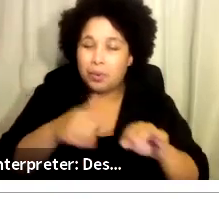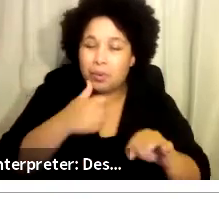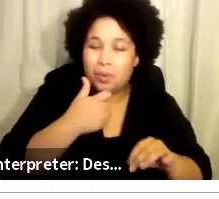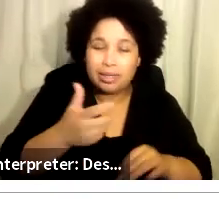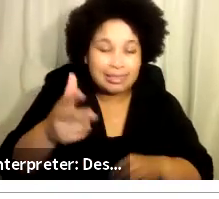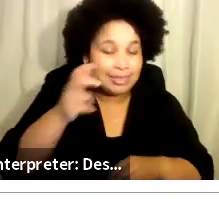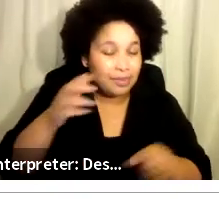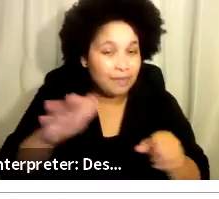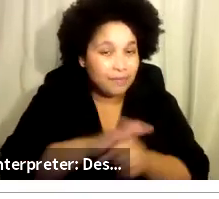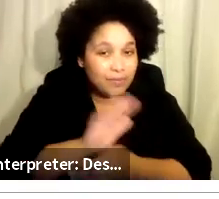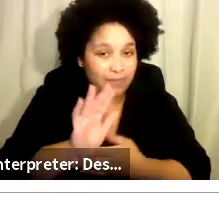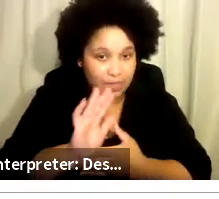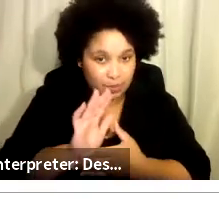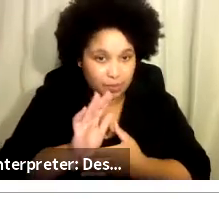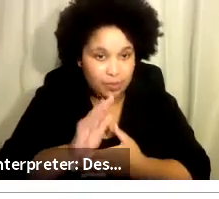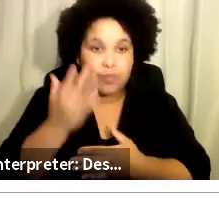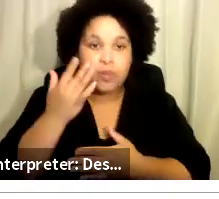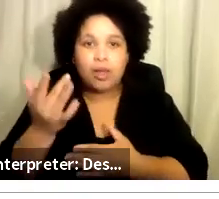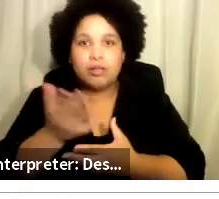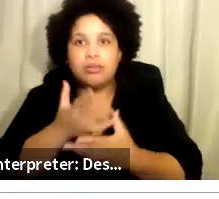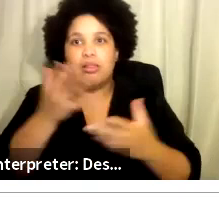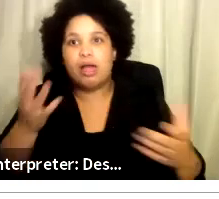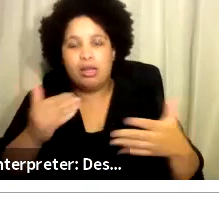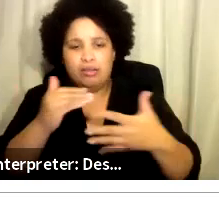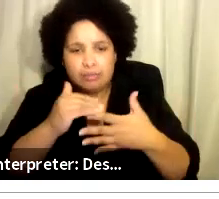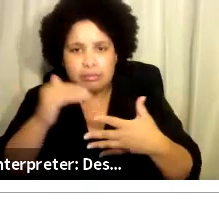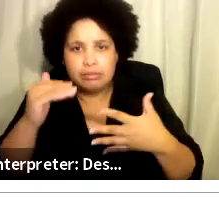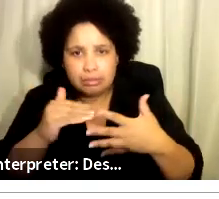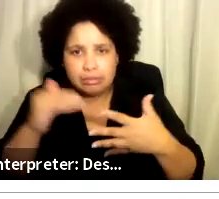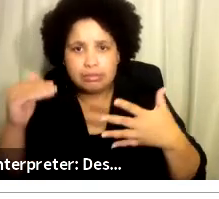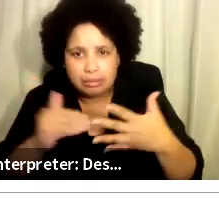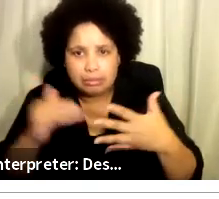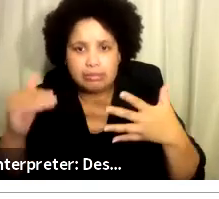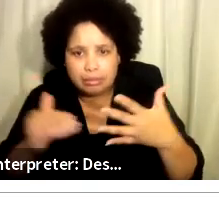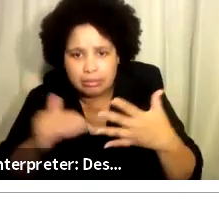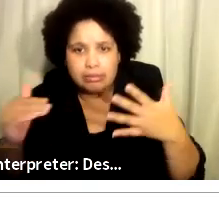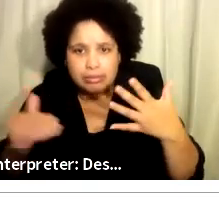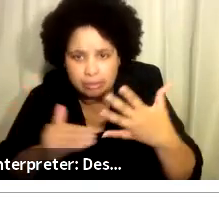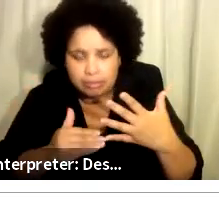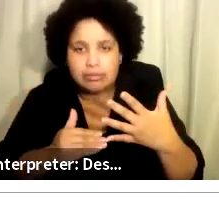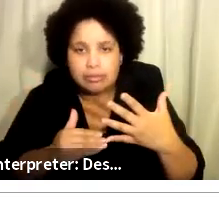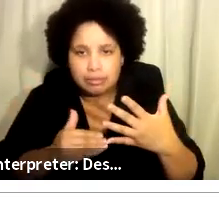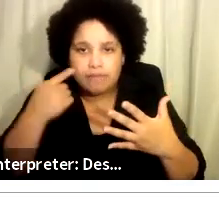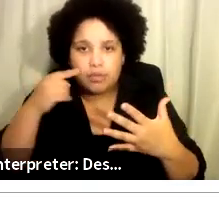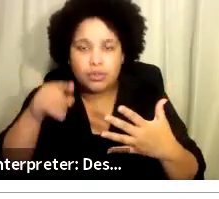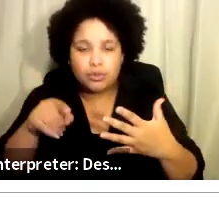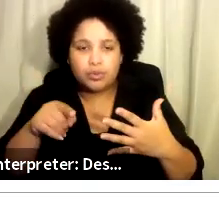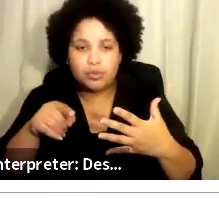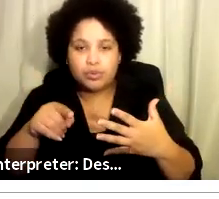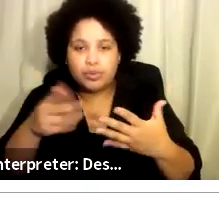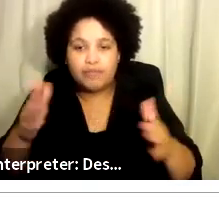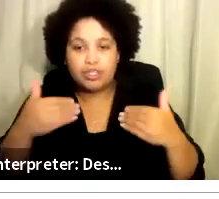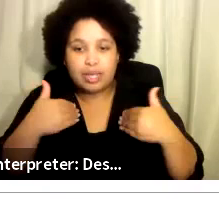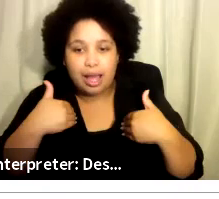video because there's a lot of steps that you need to take in order for you to, once you have the